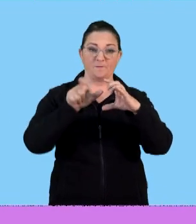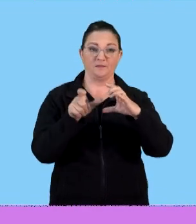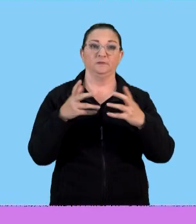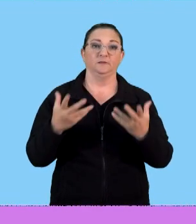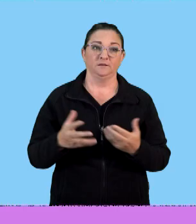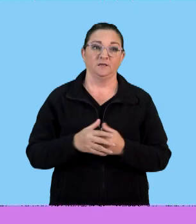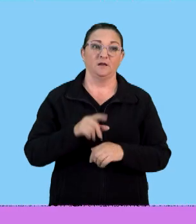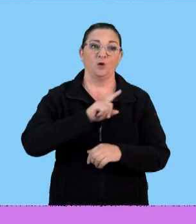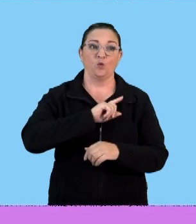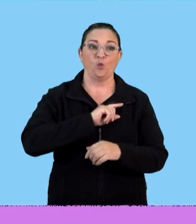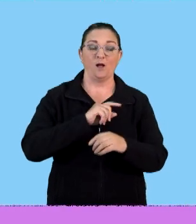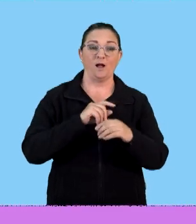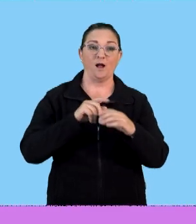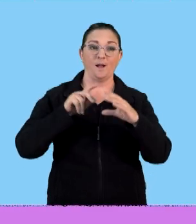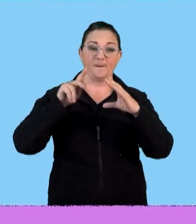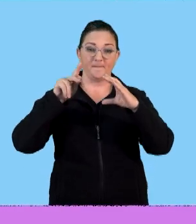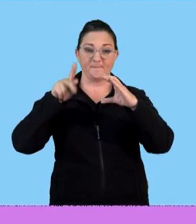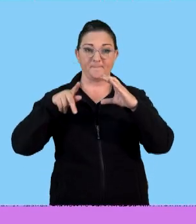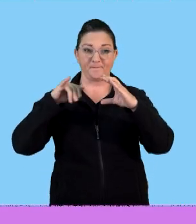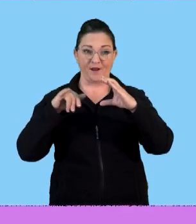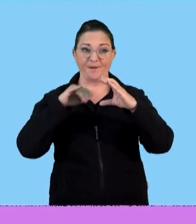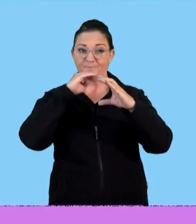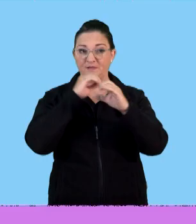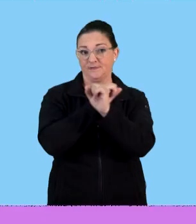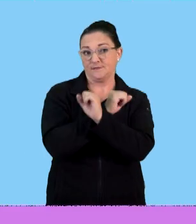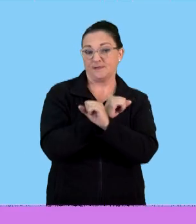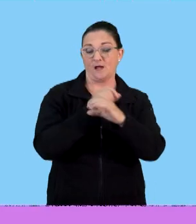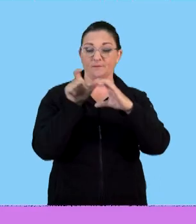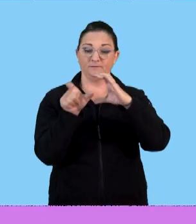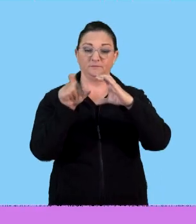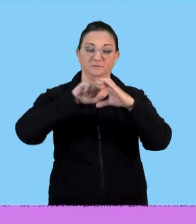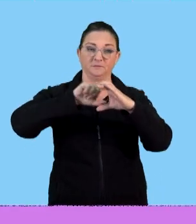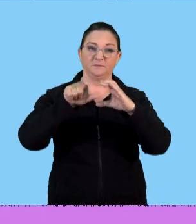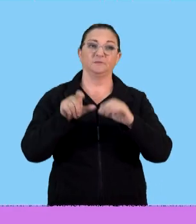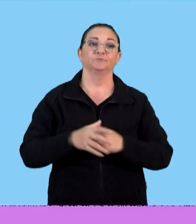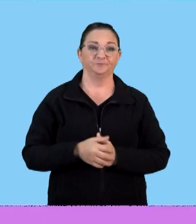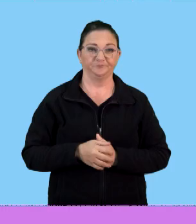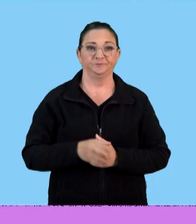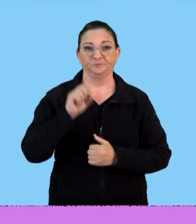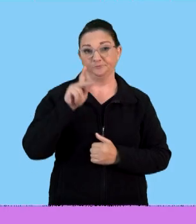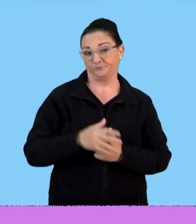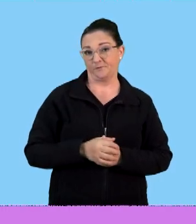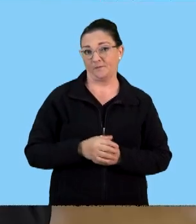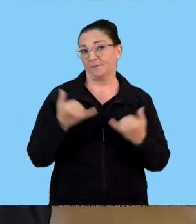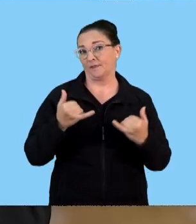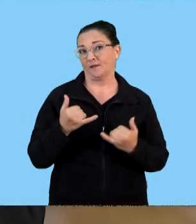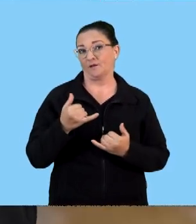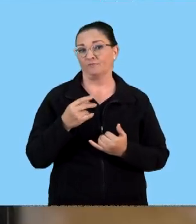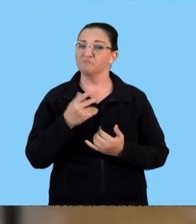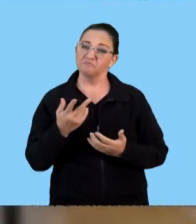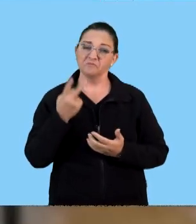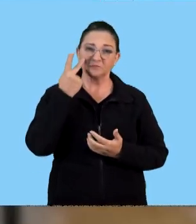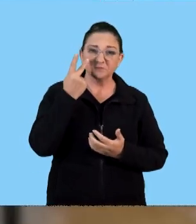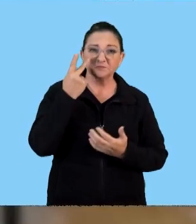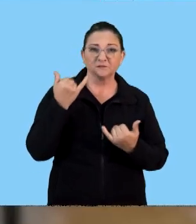Remember, why diameter? 2 times radius, right? 2 times radii will give you your diameter. Okay, so let's